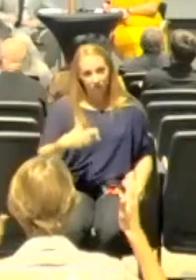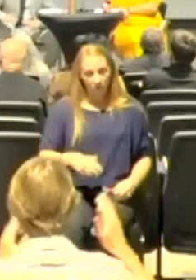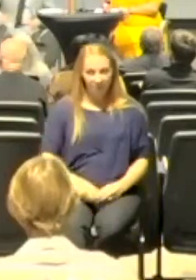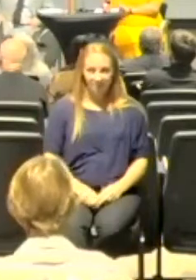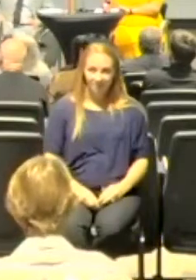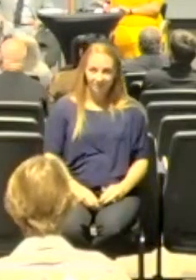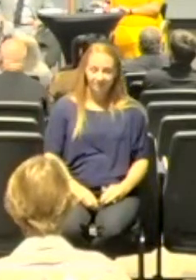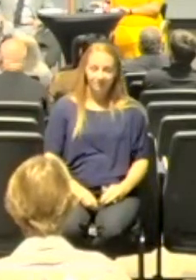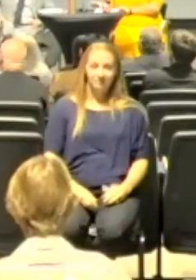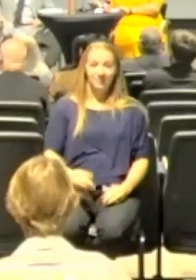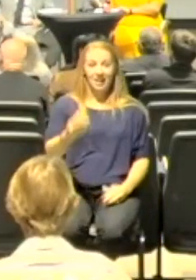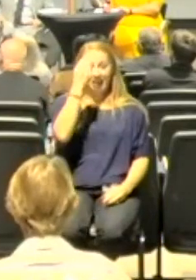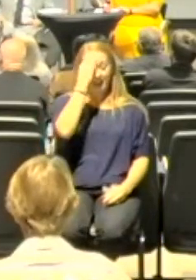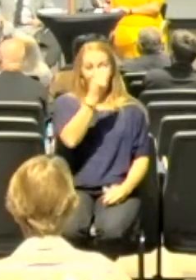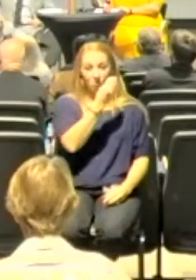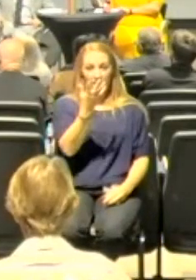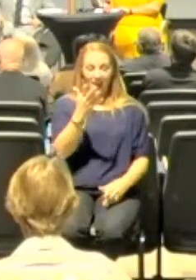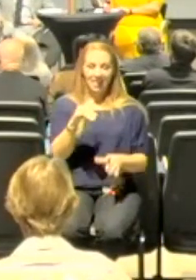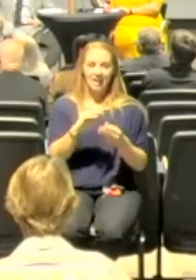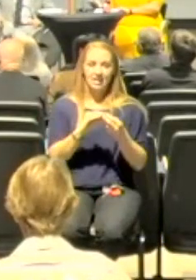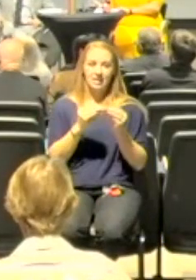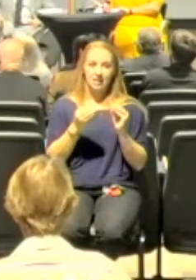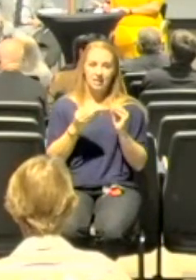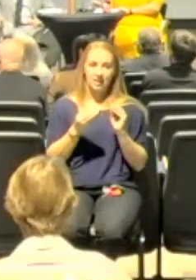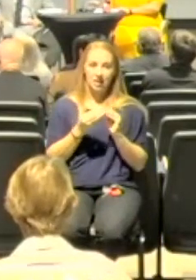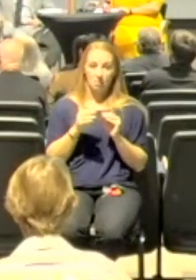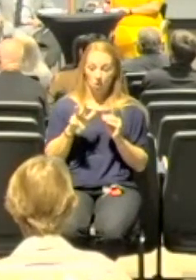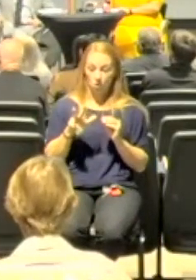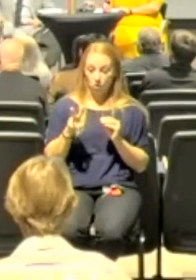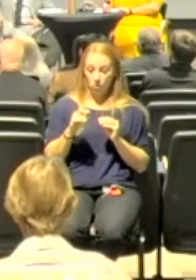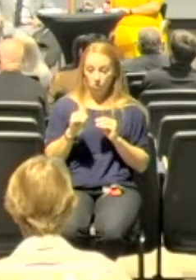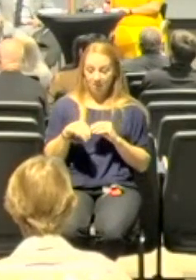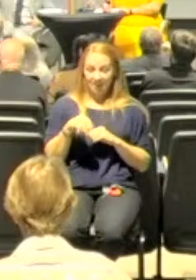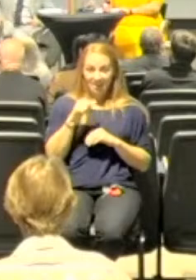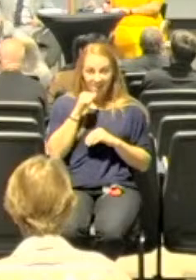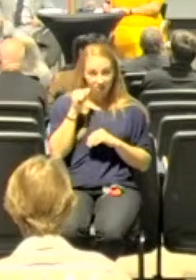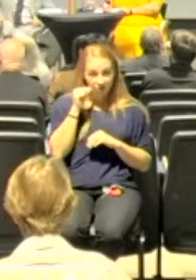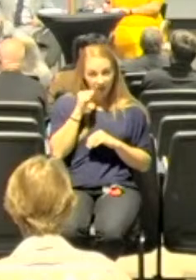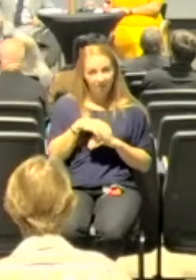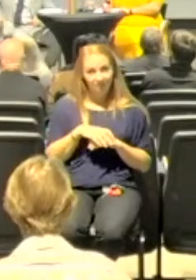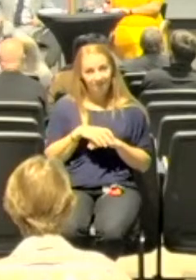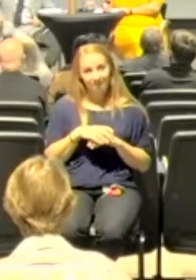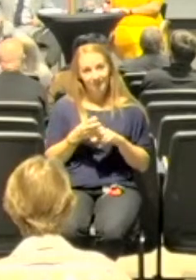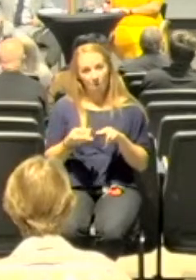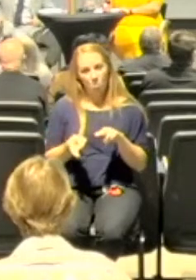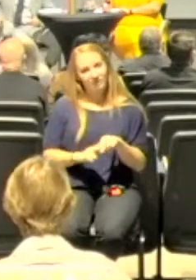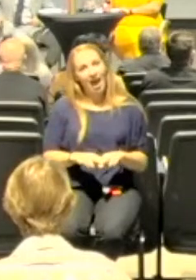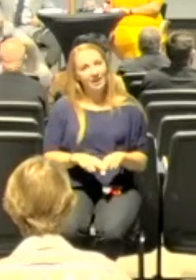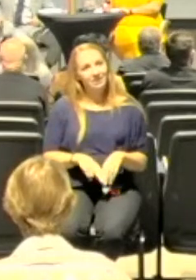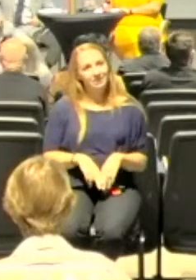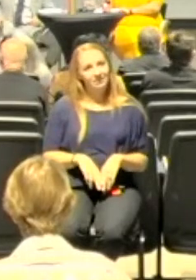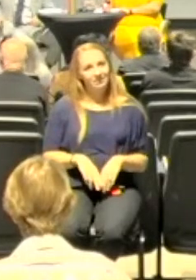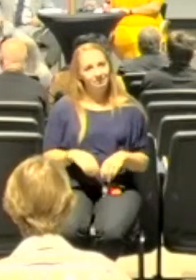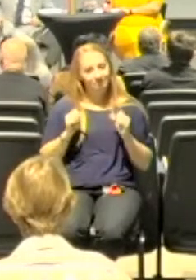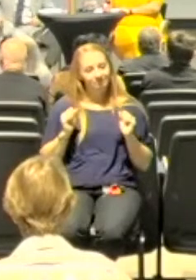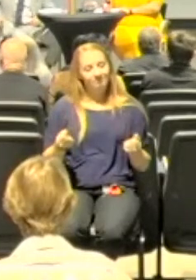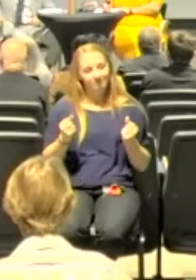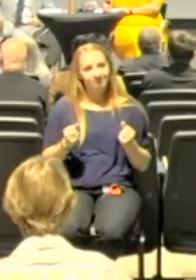So just FYI, that number is 32% yesterday. So let's keep at it. We're doing this